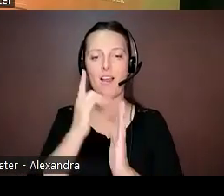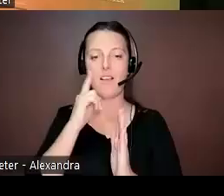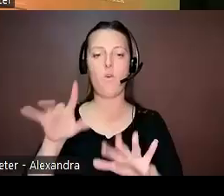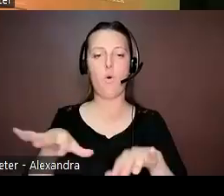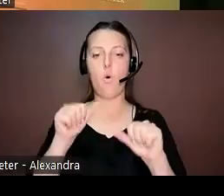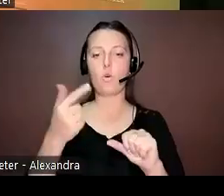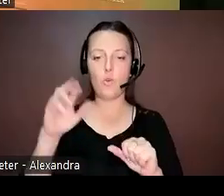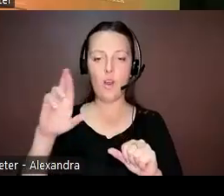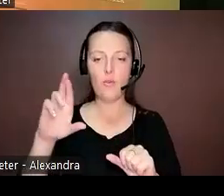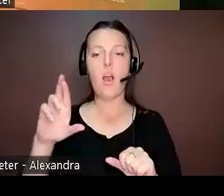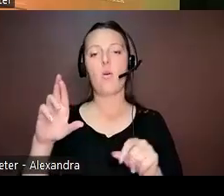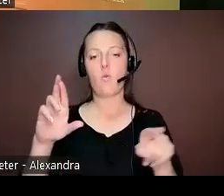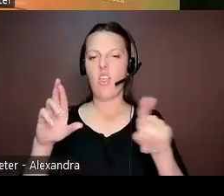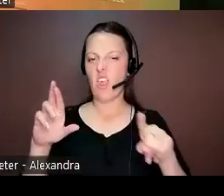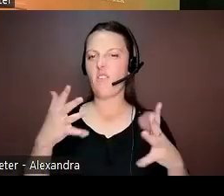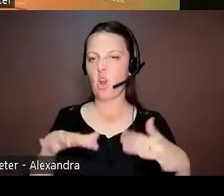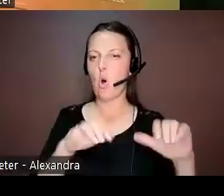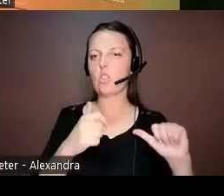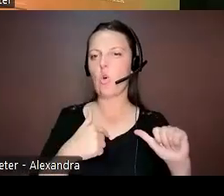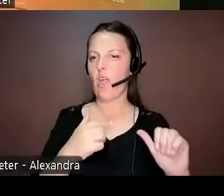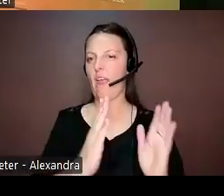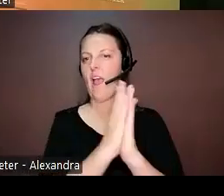And I was thinking, oh, what do I talk about?